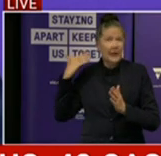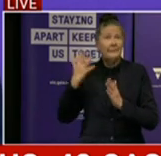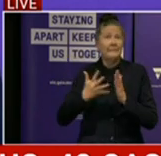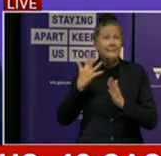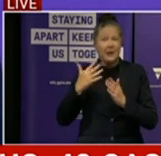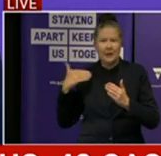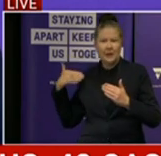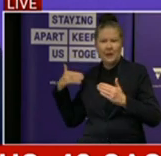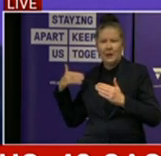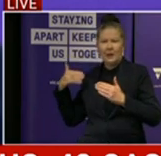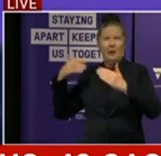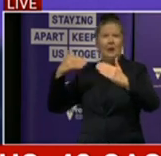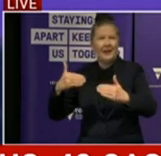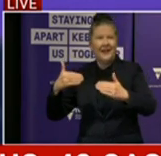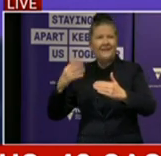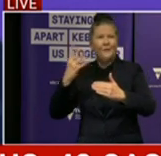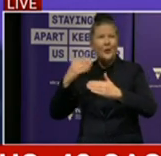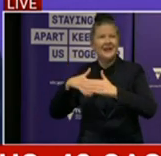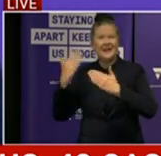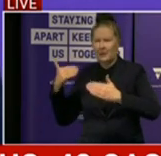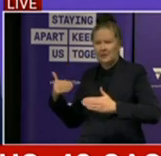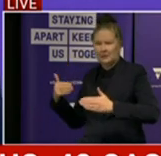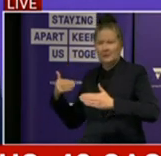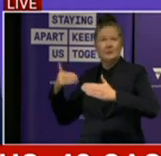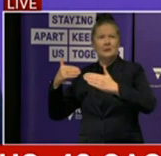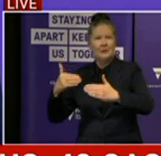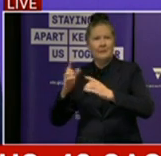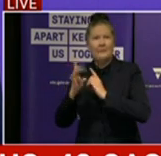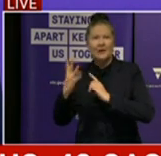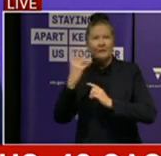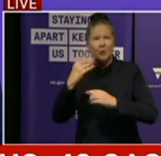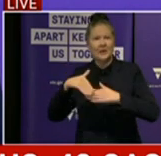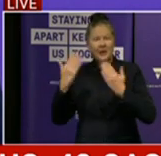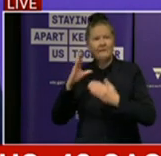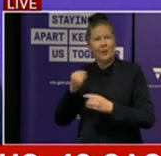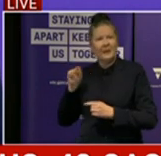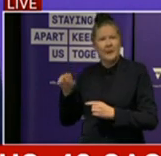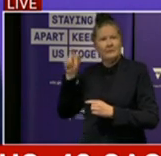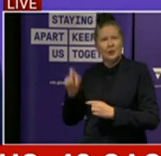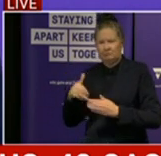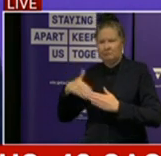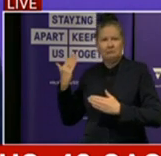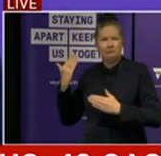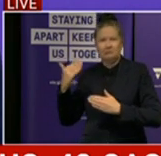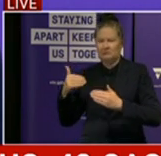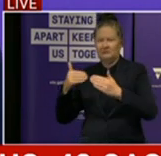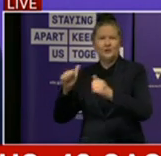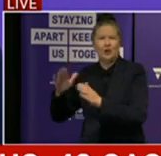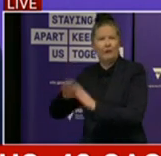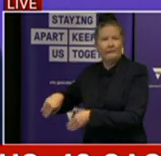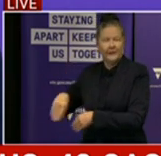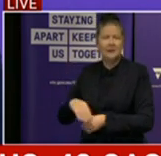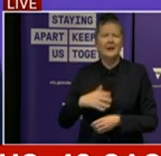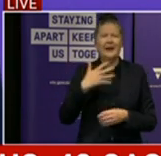those numbers because it has been 14 days since their positive test. Active cases in disability facility settings,